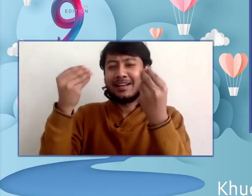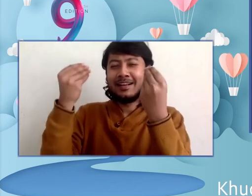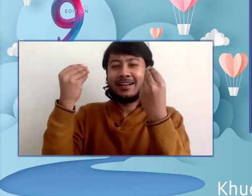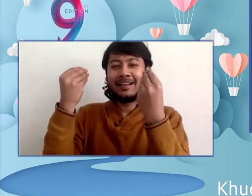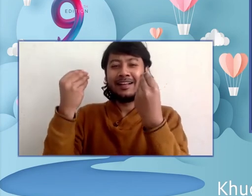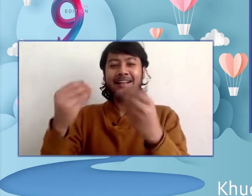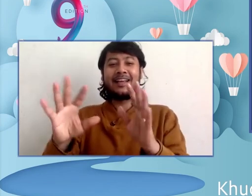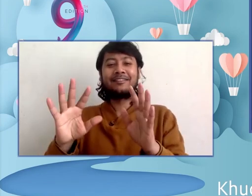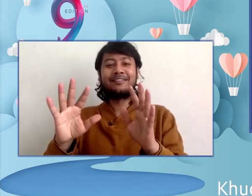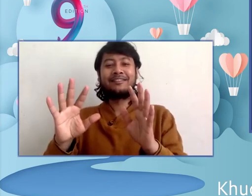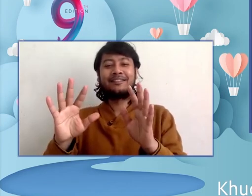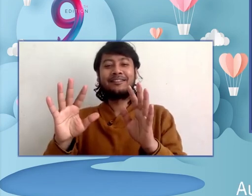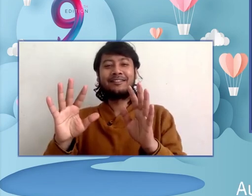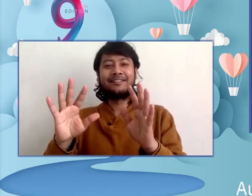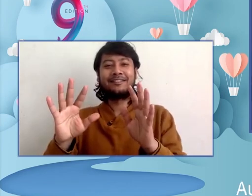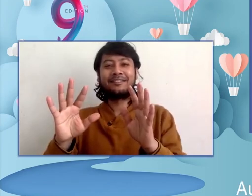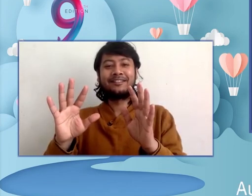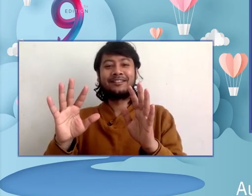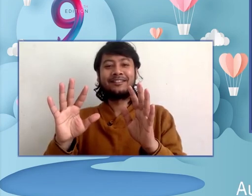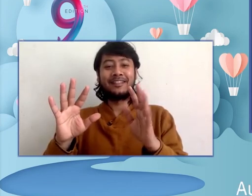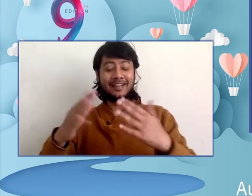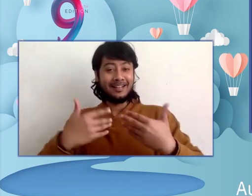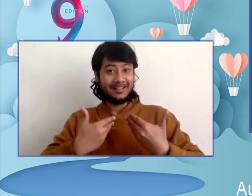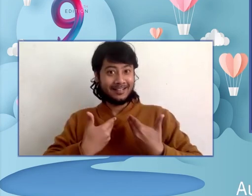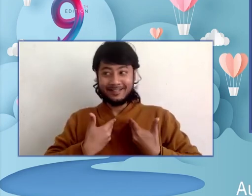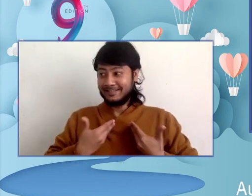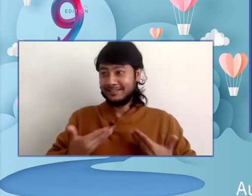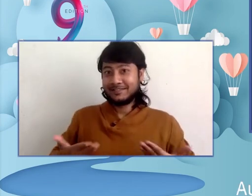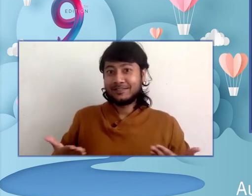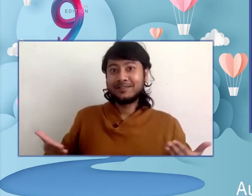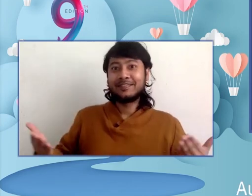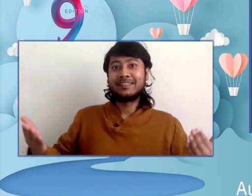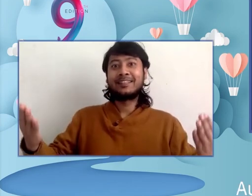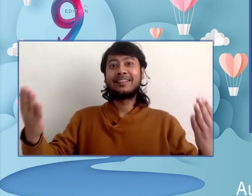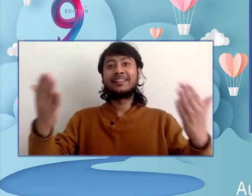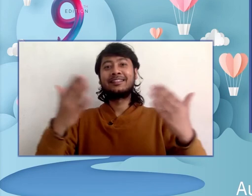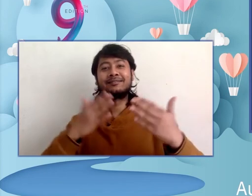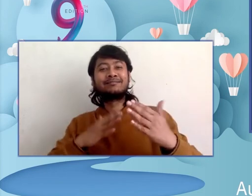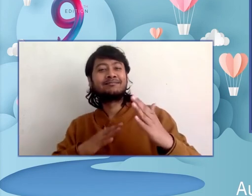bhi khud peeche aur hum ud chale.